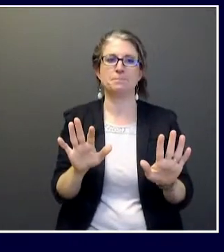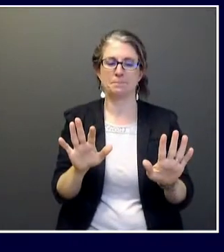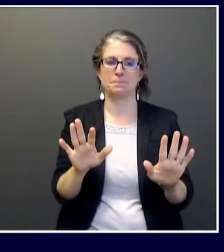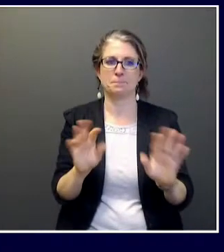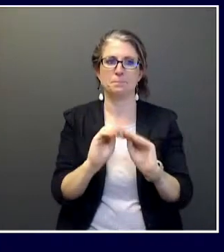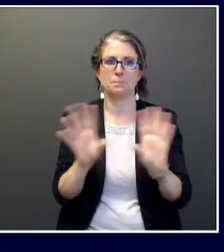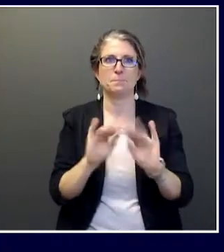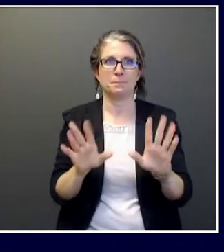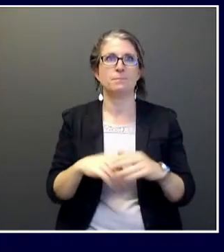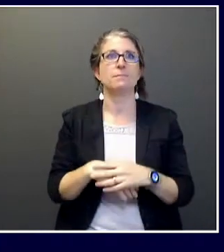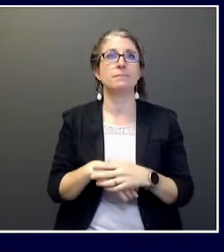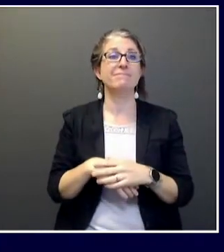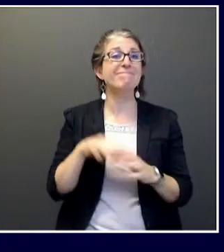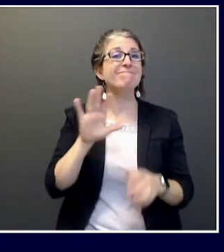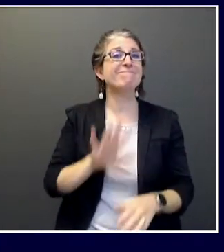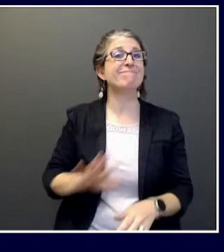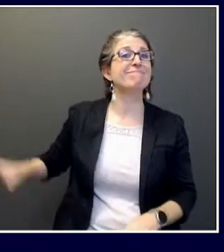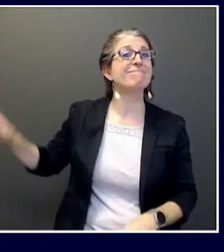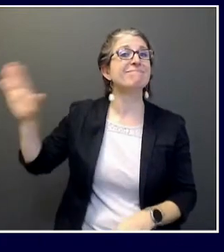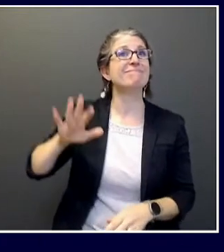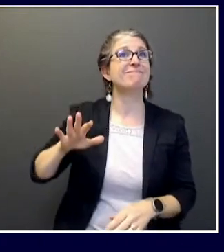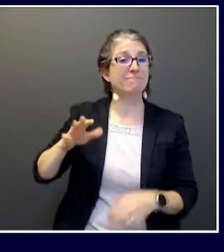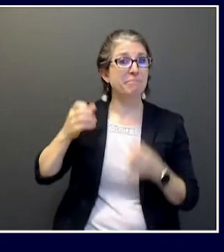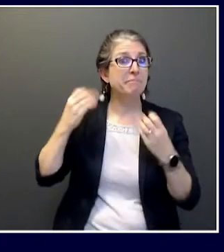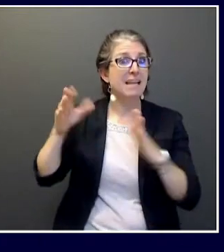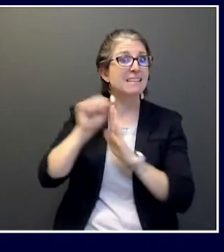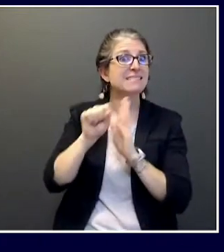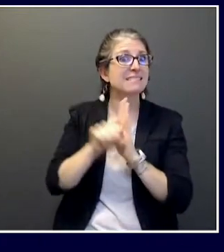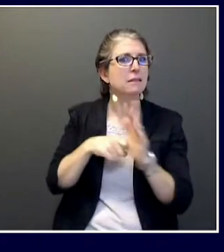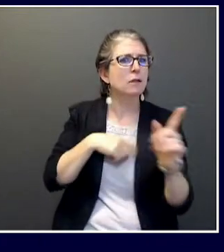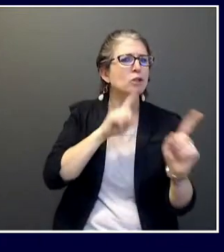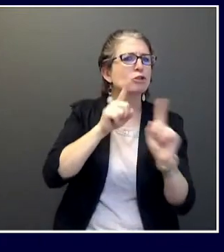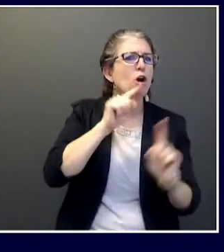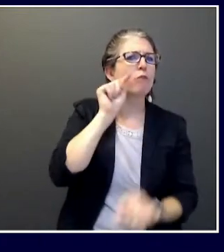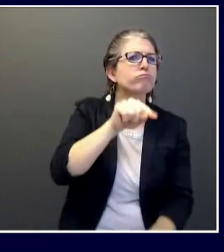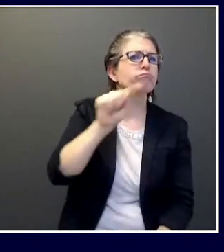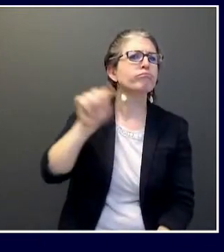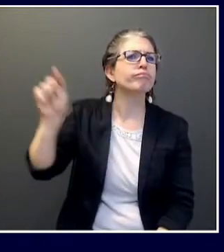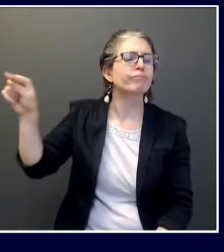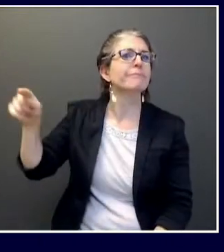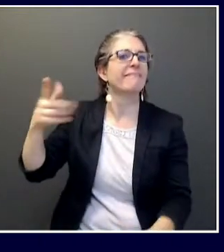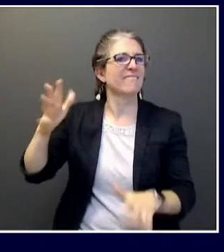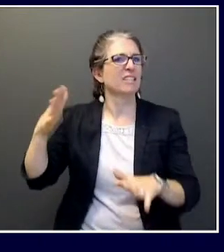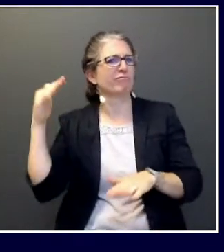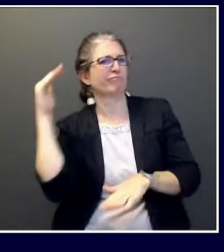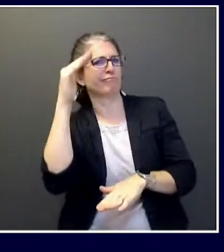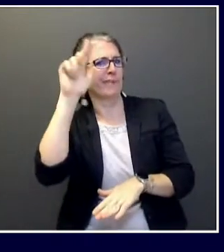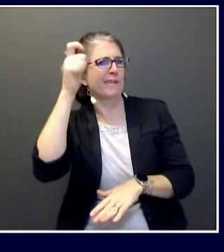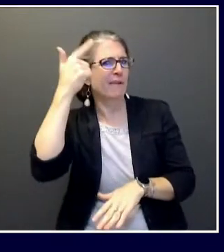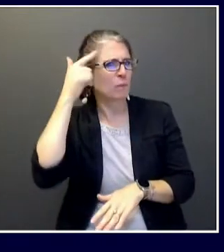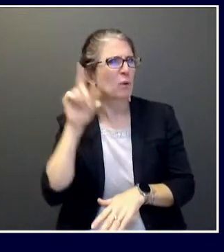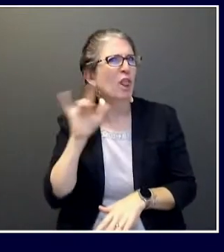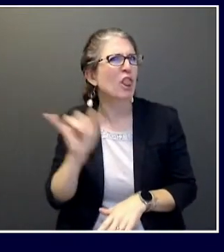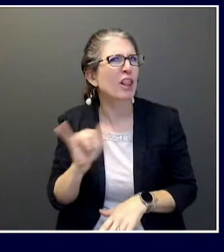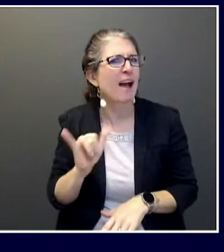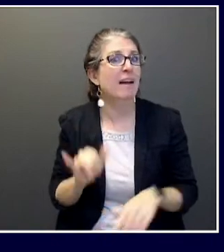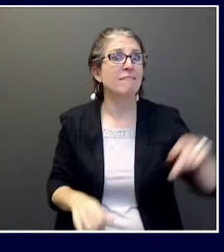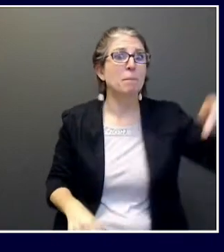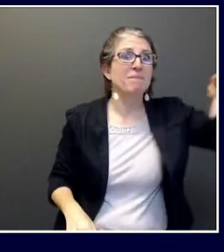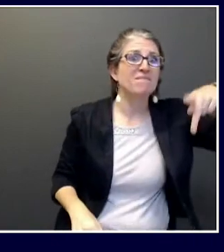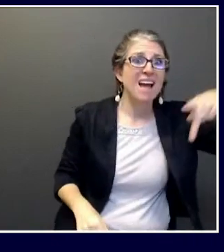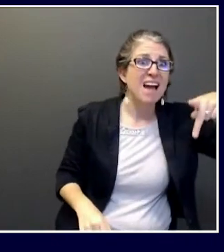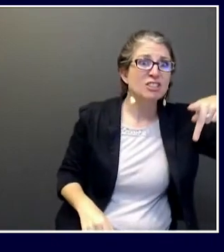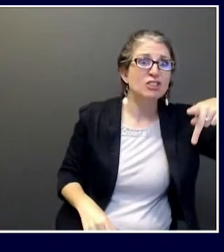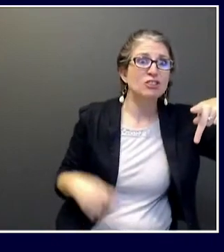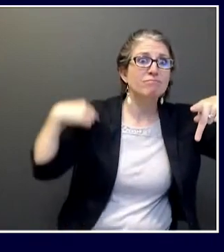approach toward mixing and matching of booster shots. So if you got your first shots of Pfizer, getting a booster with Moderna, or